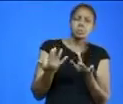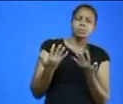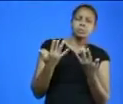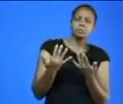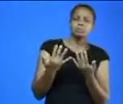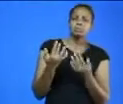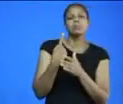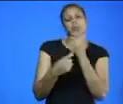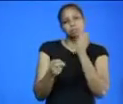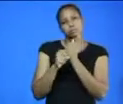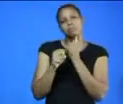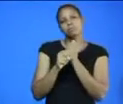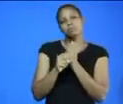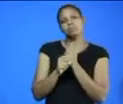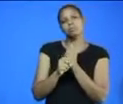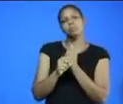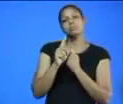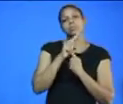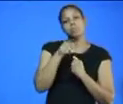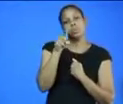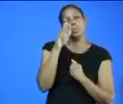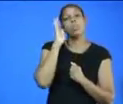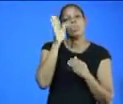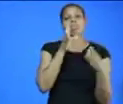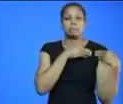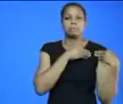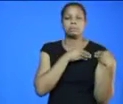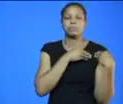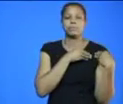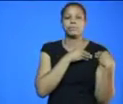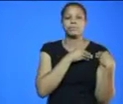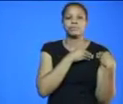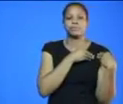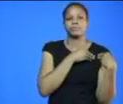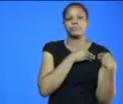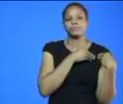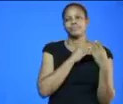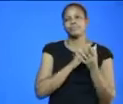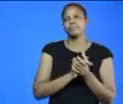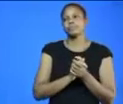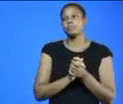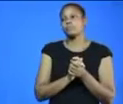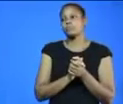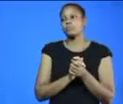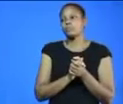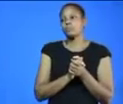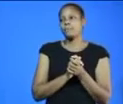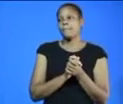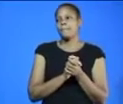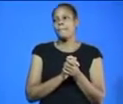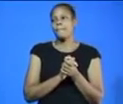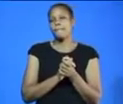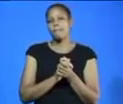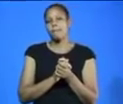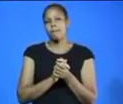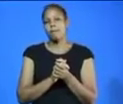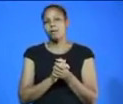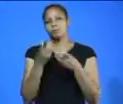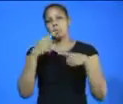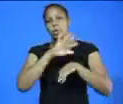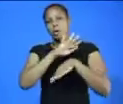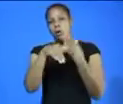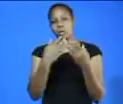you'll make your calling and election sure. And so In the midst of all of this, I told you last night, I got